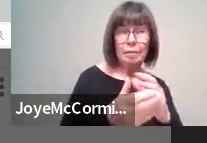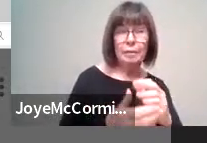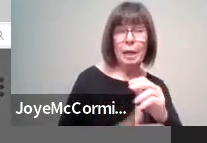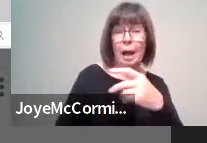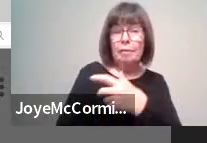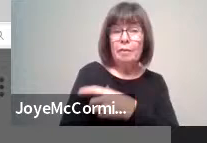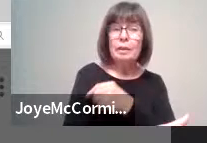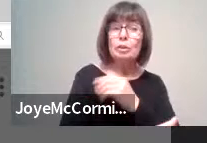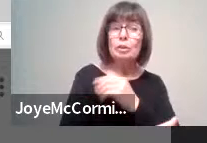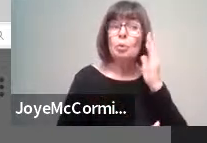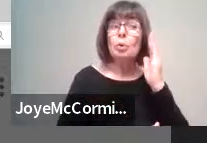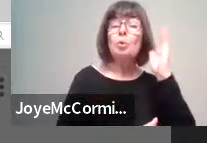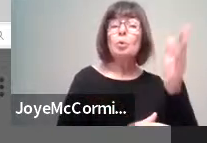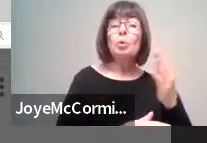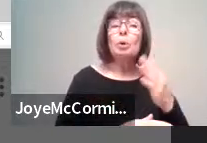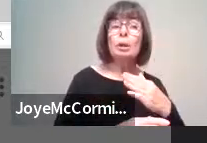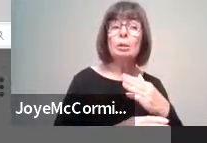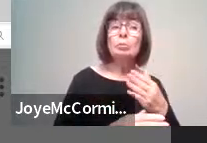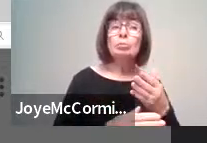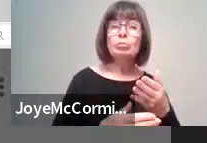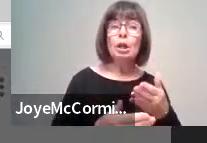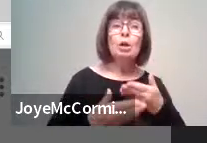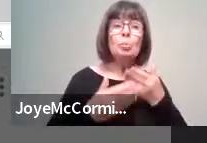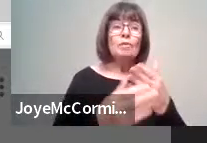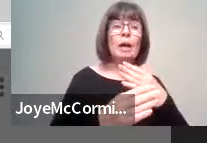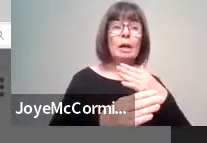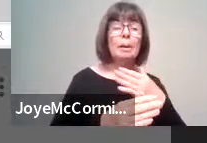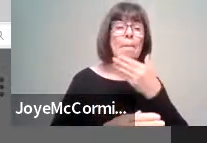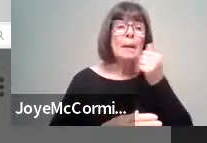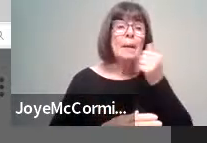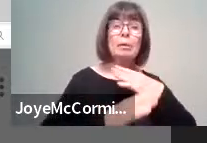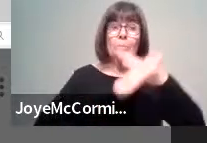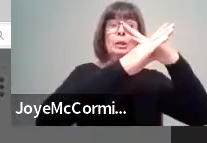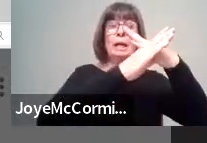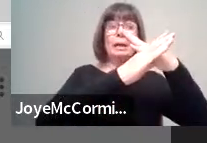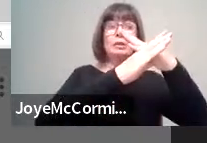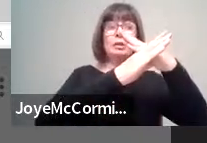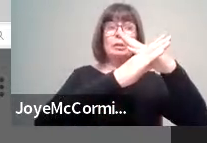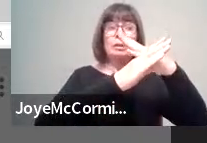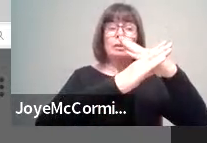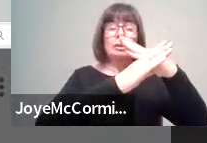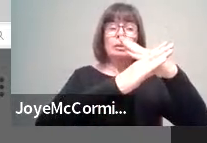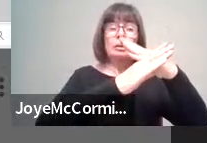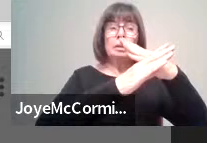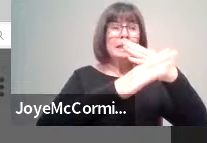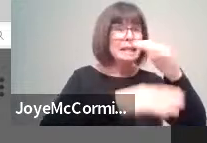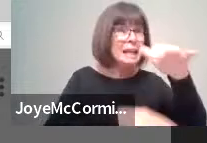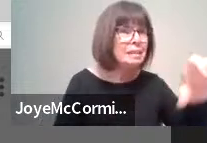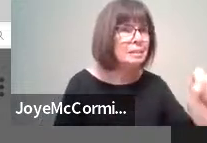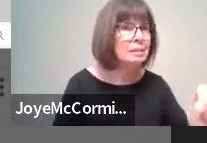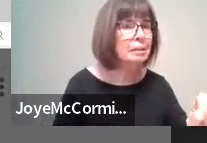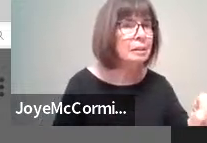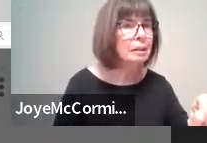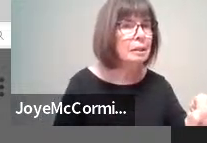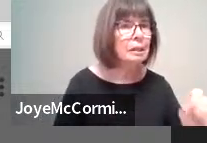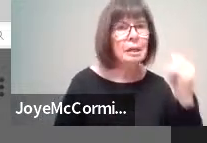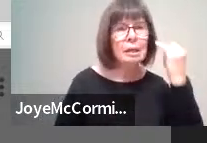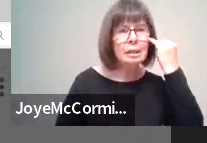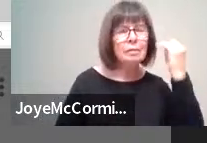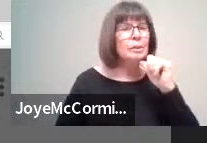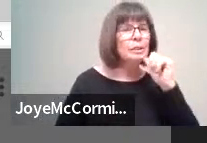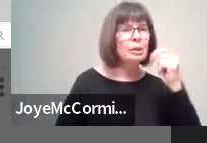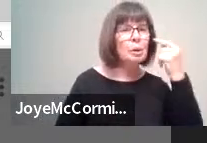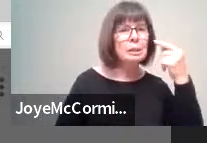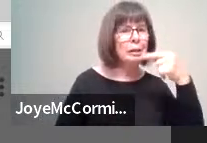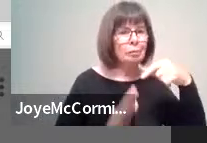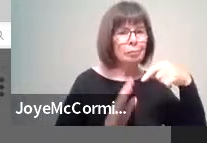better and better protection based on the variant, yes. And if we don't see any downsides,